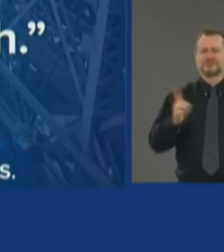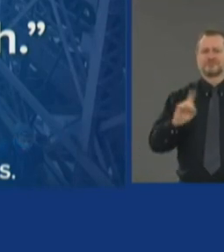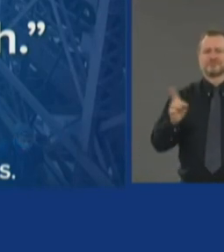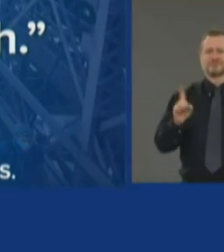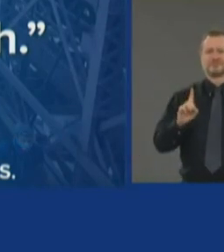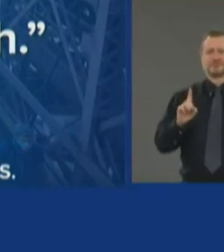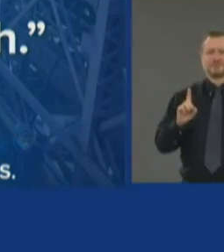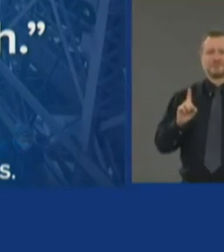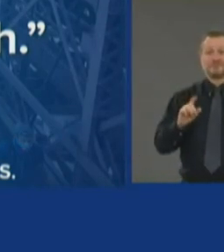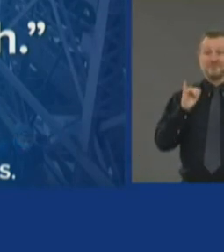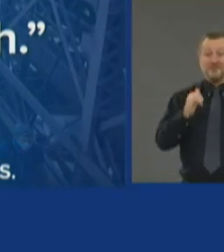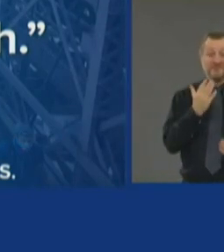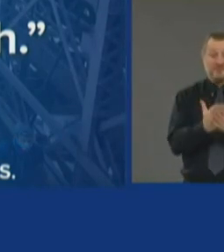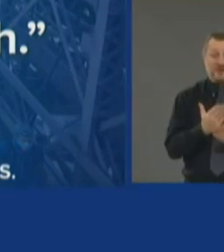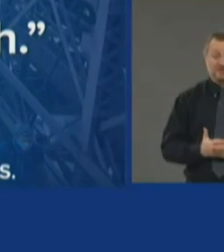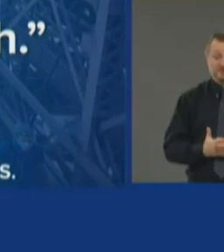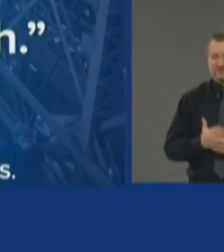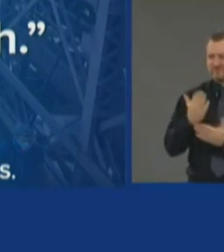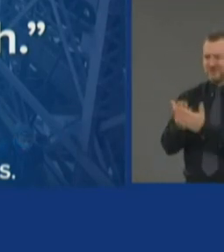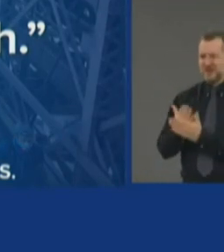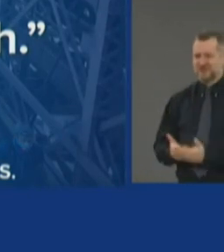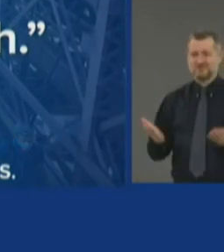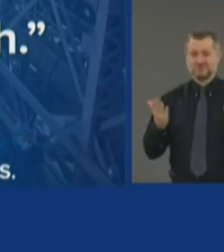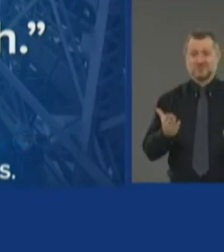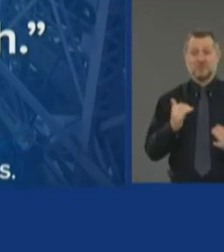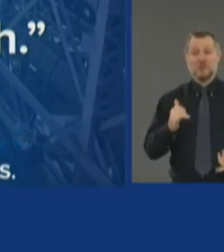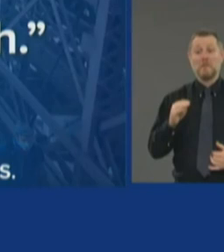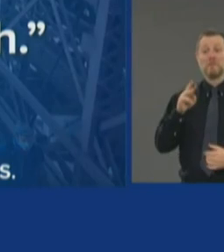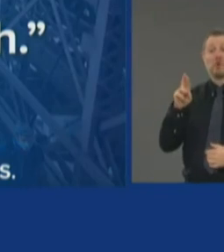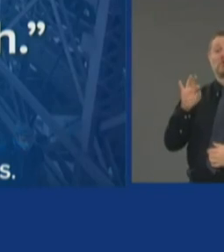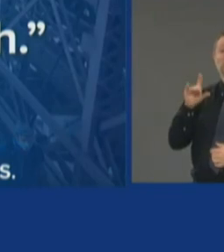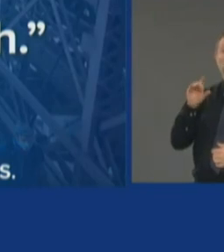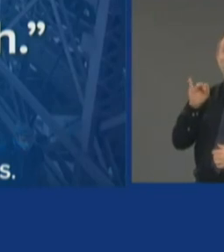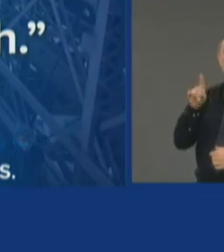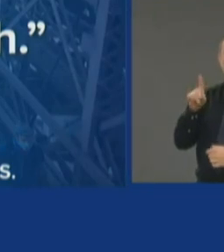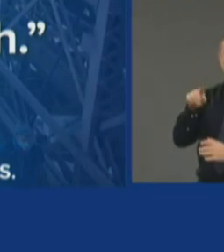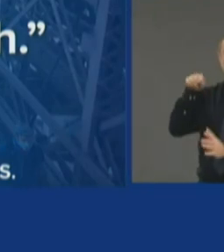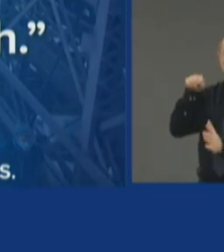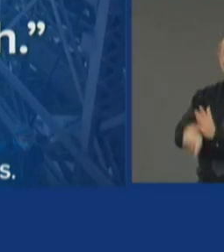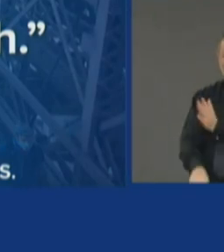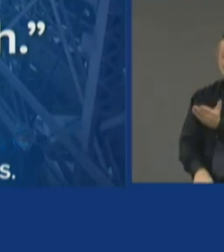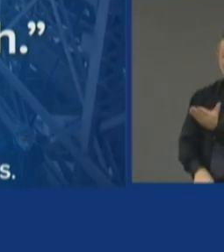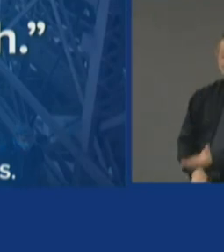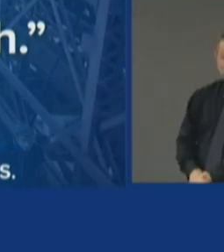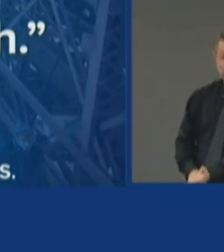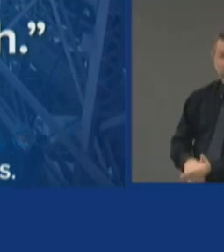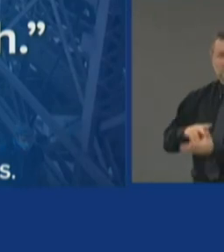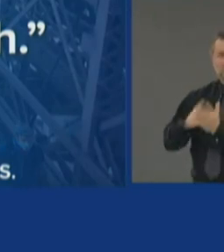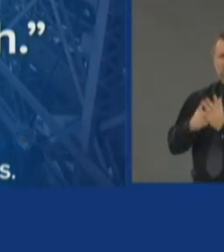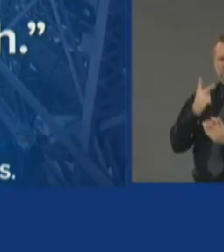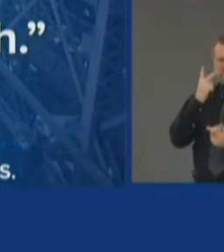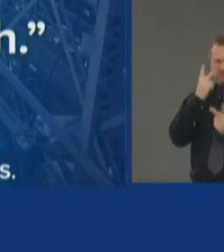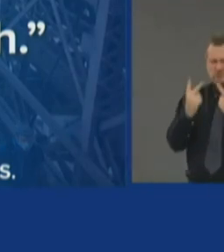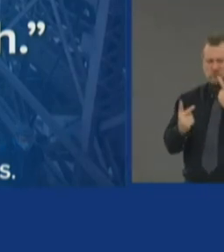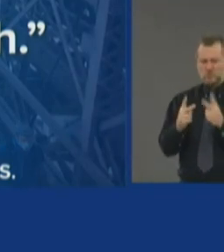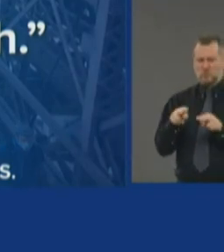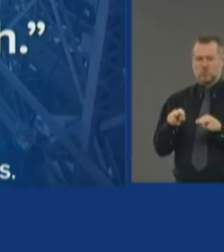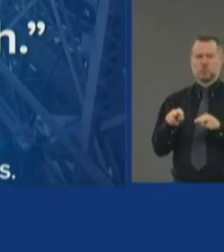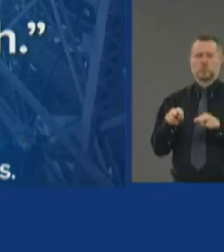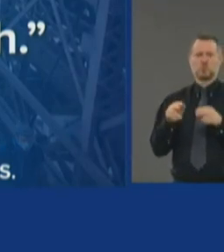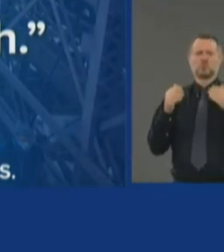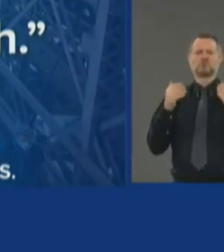facts. Mr. Floyd's murder was the breaking point of a long list